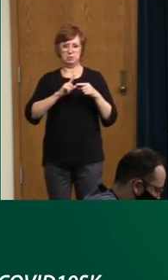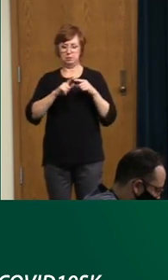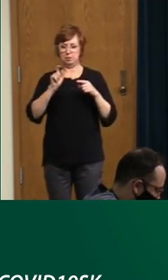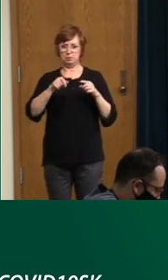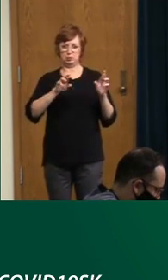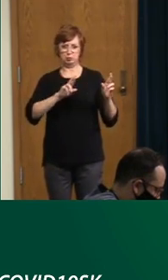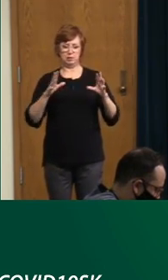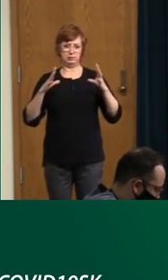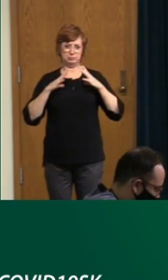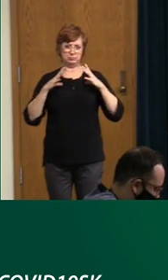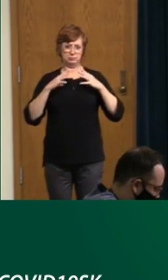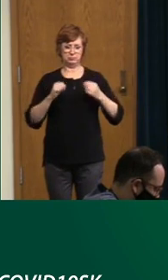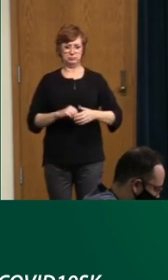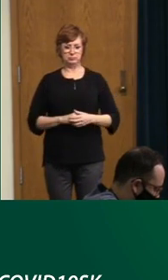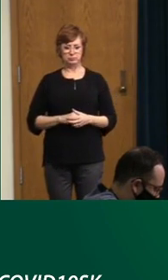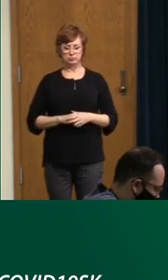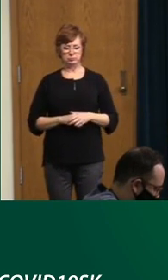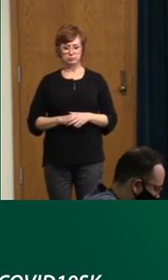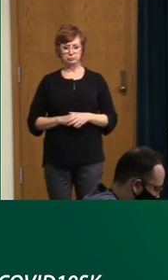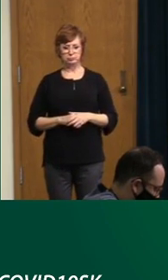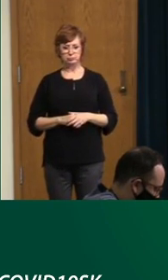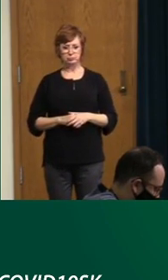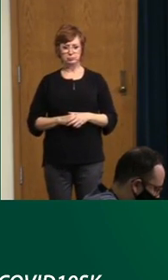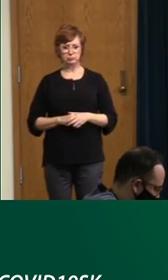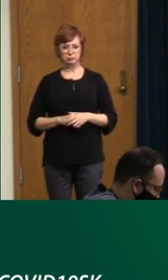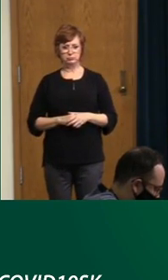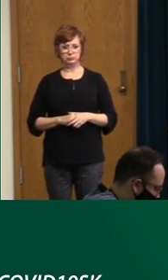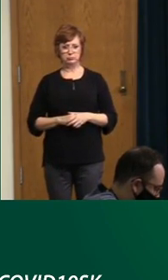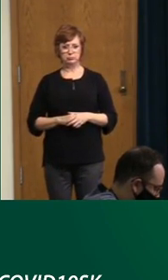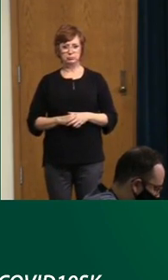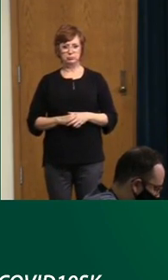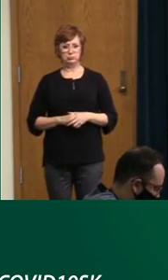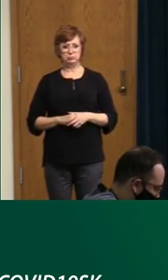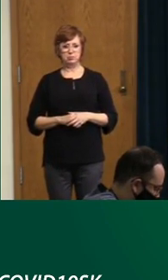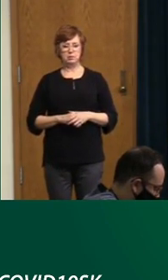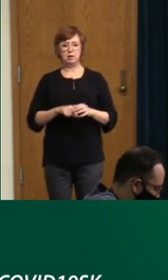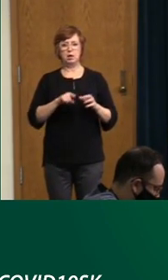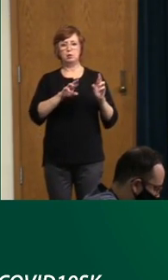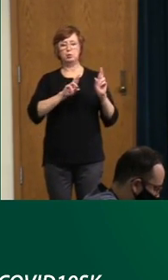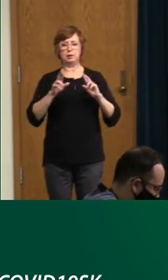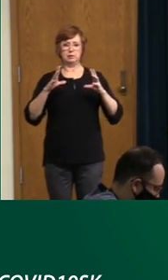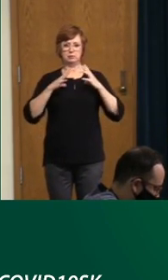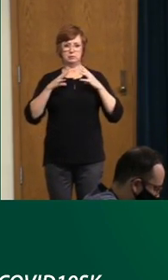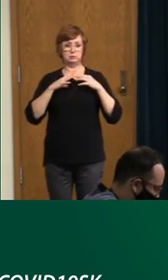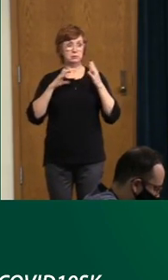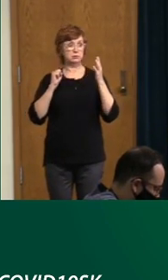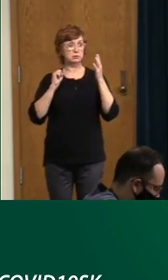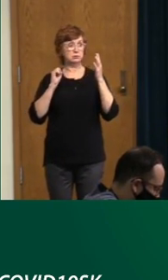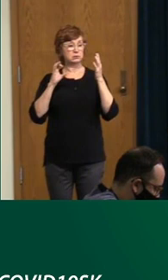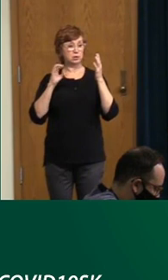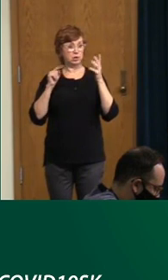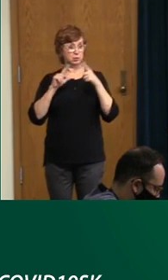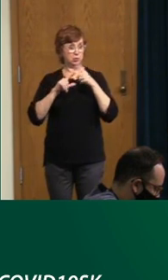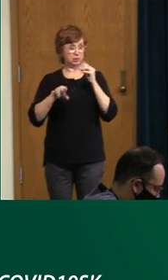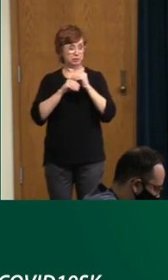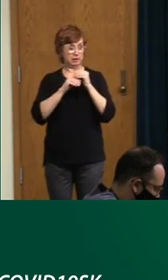sure that we had that final pressure area that we could release if need be. I don't know if, Scott, you wanted to add